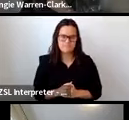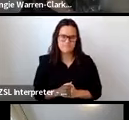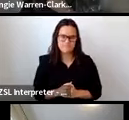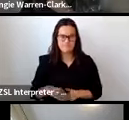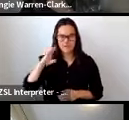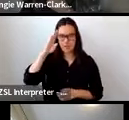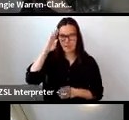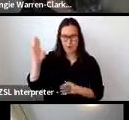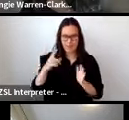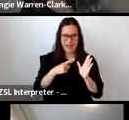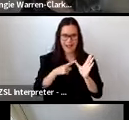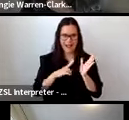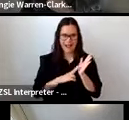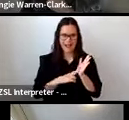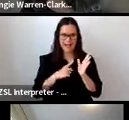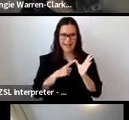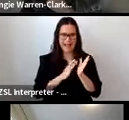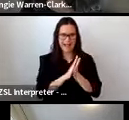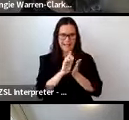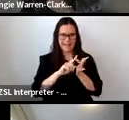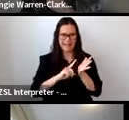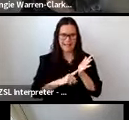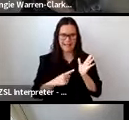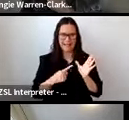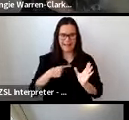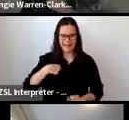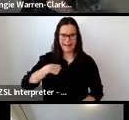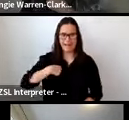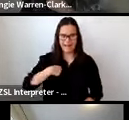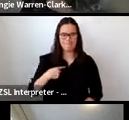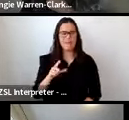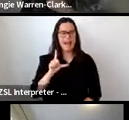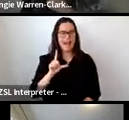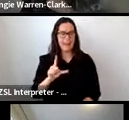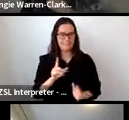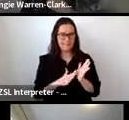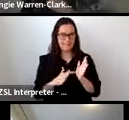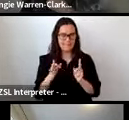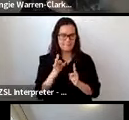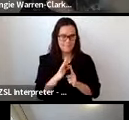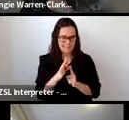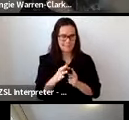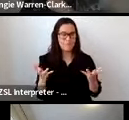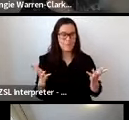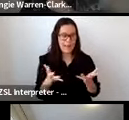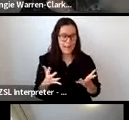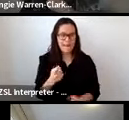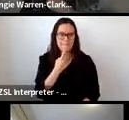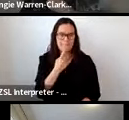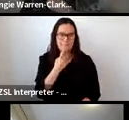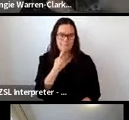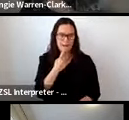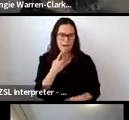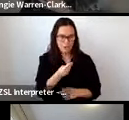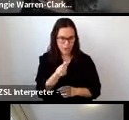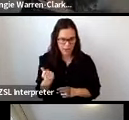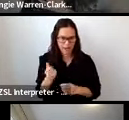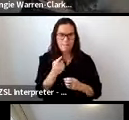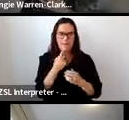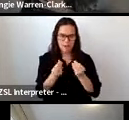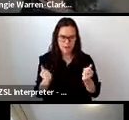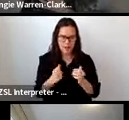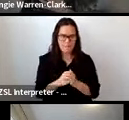Kia ora, Anahila Kanongata Asui Ki. I'm a Labour List MP based in Papakura. I'm wearing black. I've